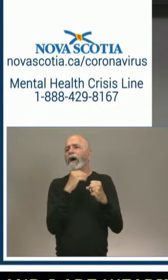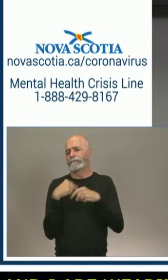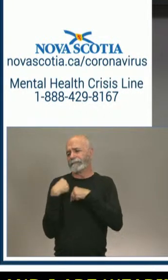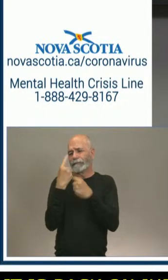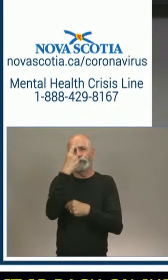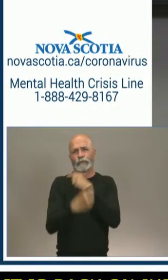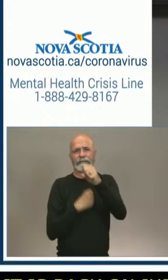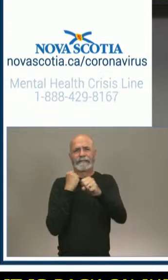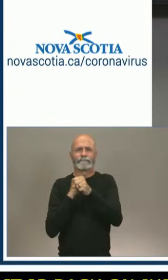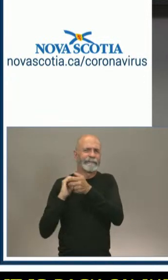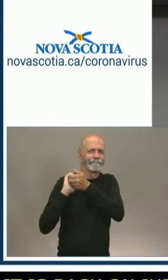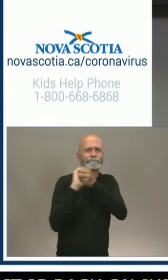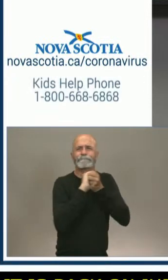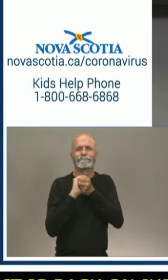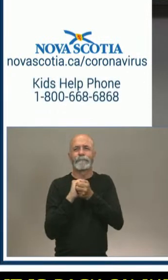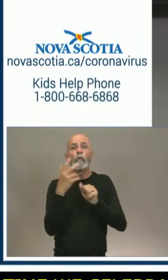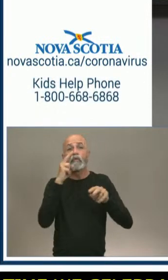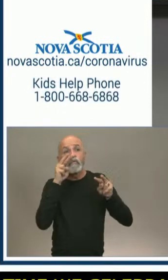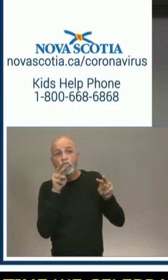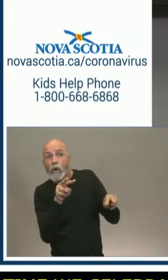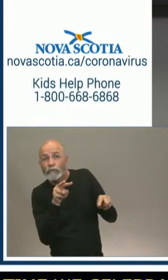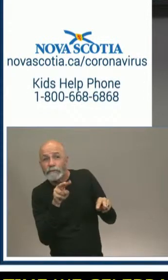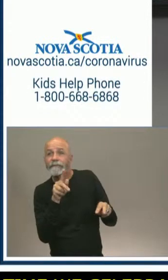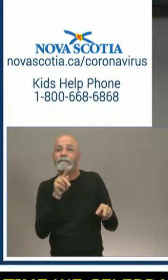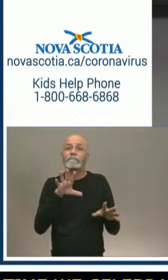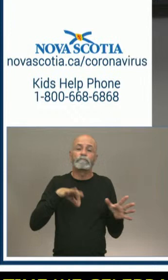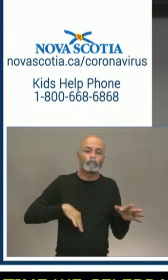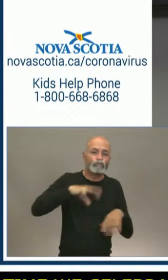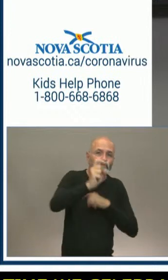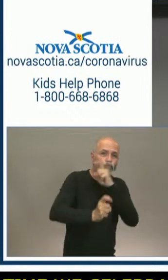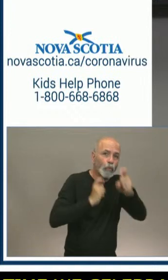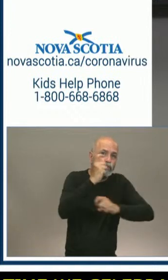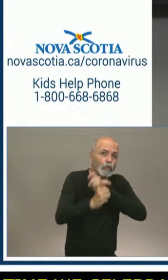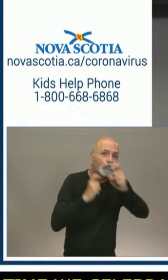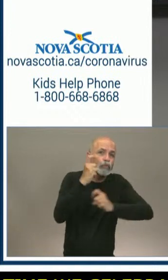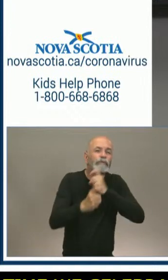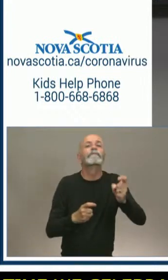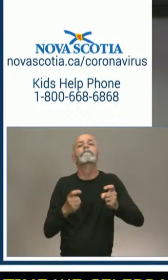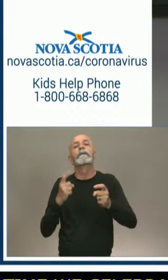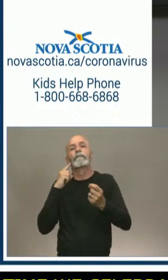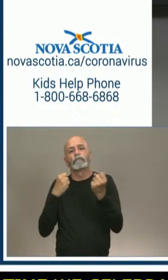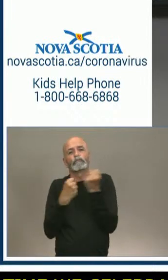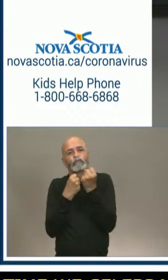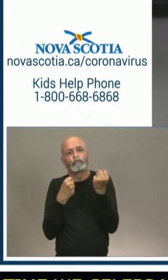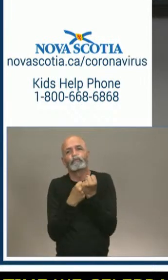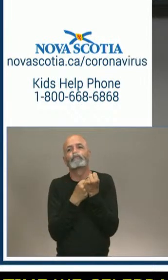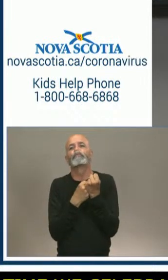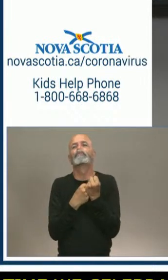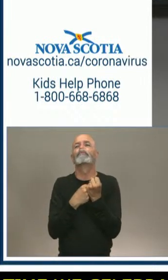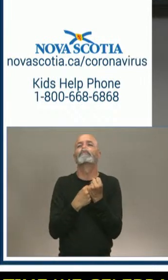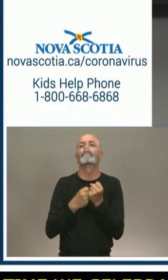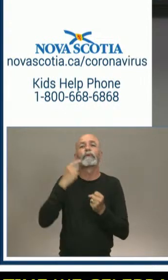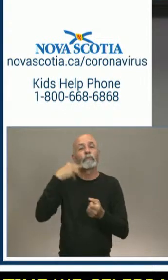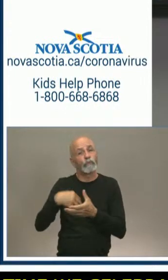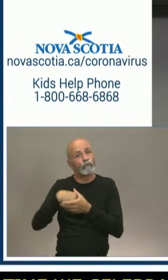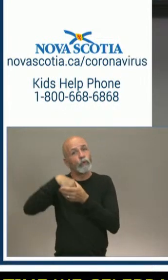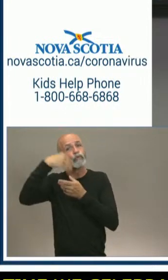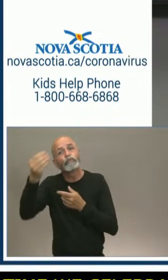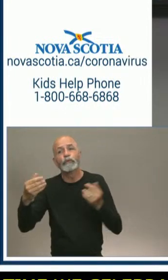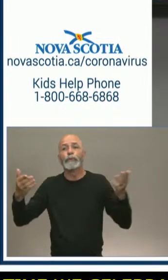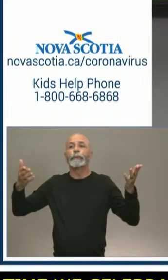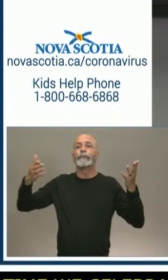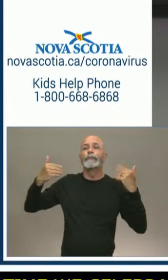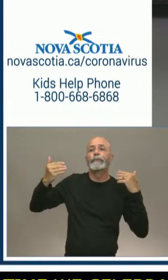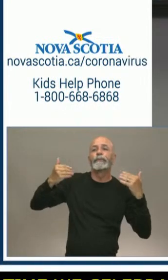you can watch a bit of the telethon, make a donation between outdoor visits with friends, enjoying a sunny patio, or visiting a local